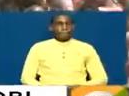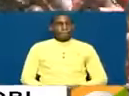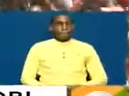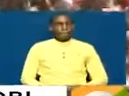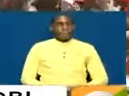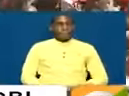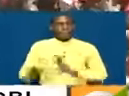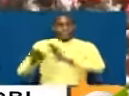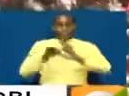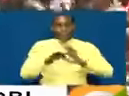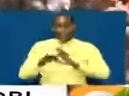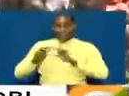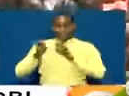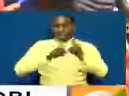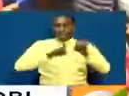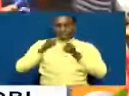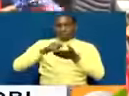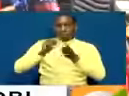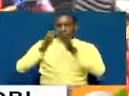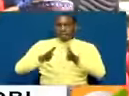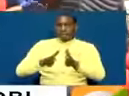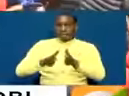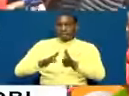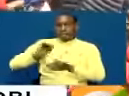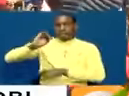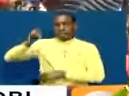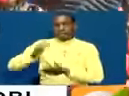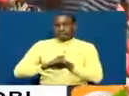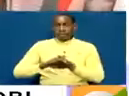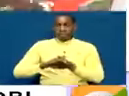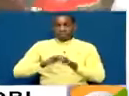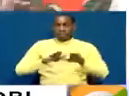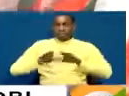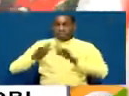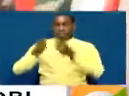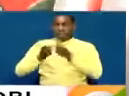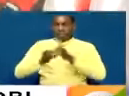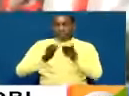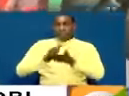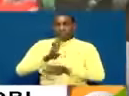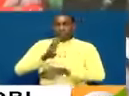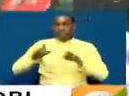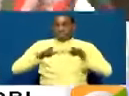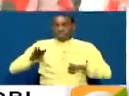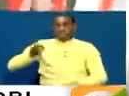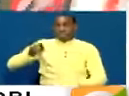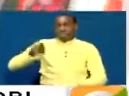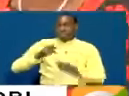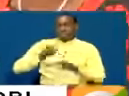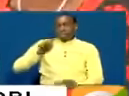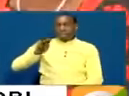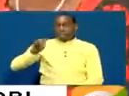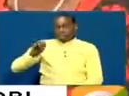The Azimio caravan that included leaders of the city's presidential campaign team, led by Westlands MP Tim